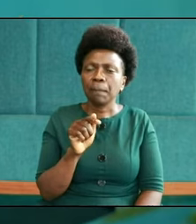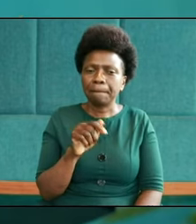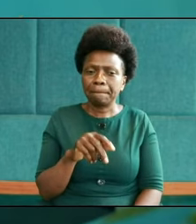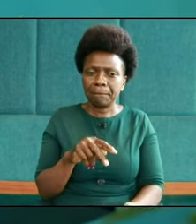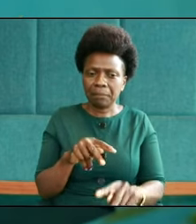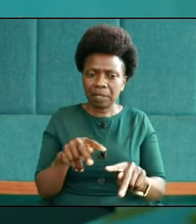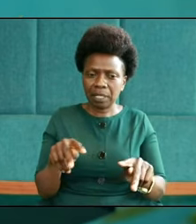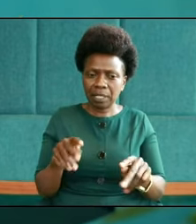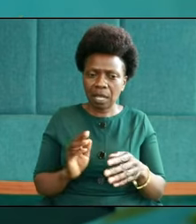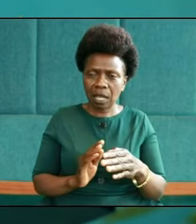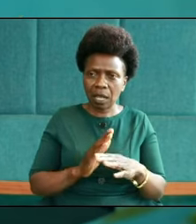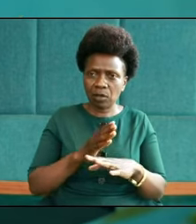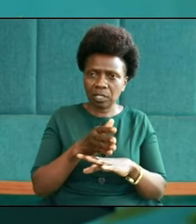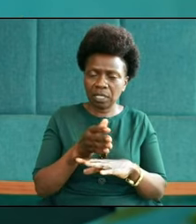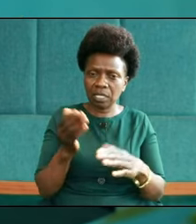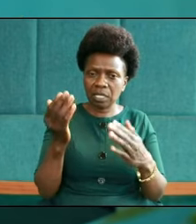place outside in the night,